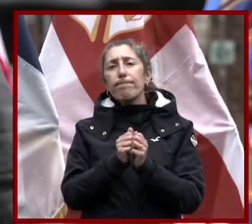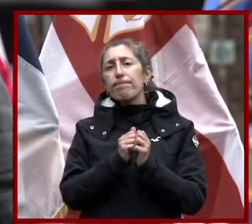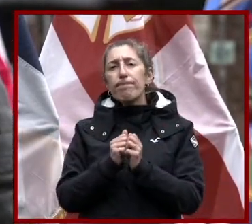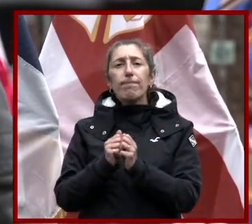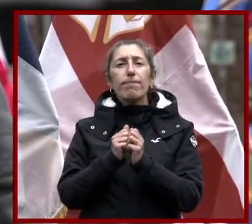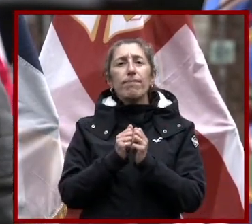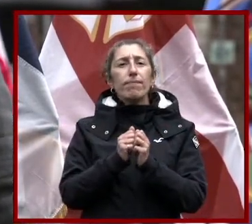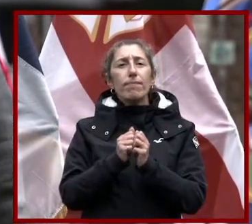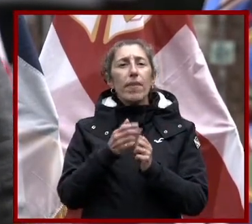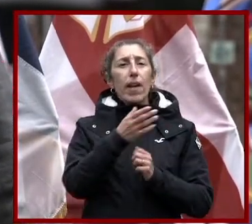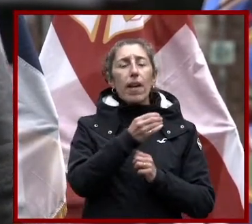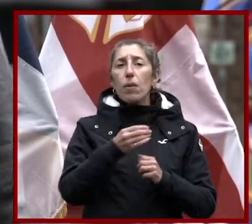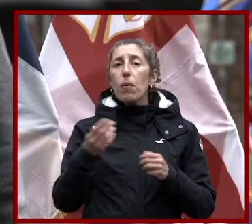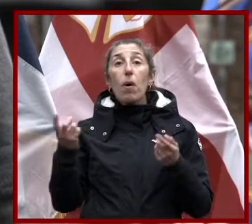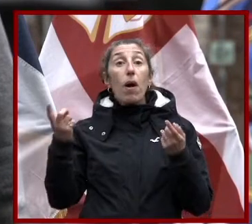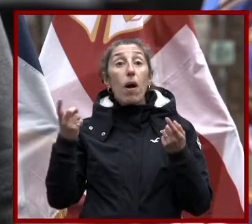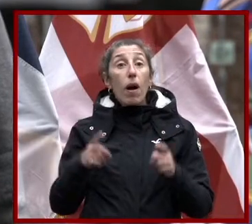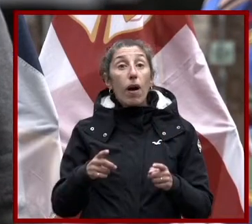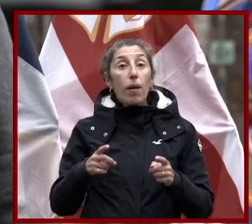Oh, we'll